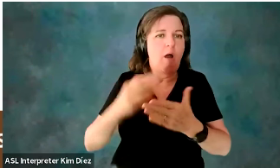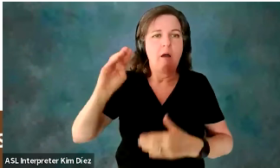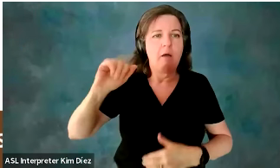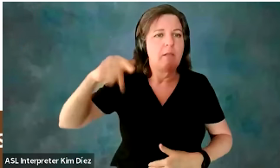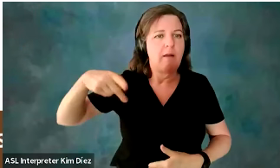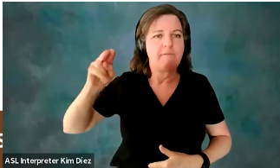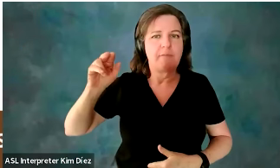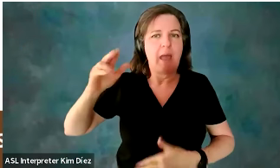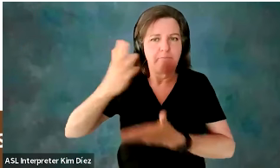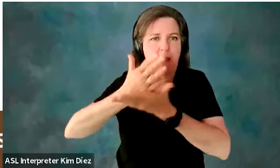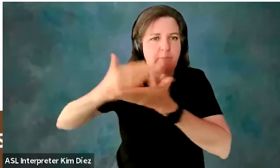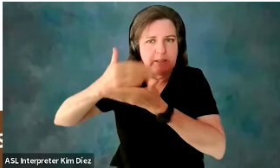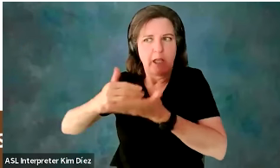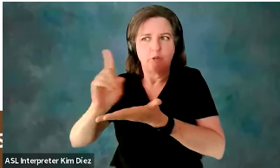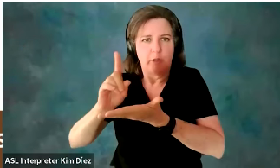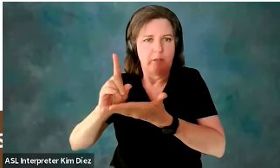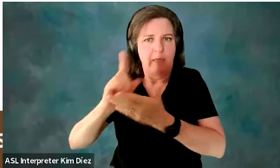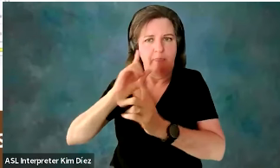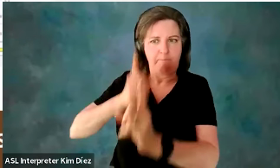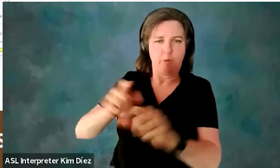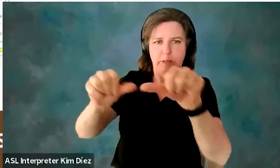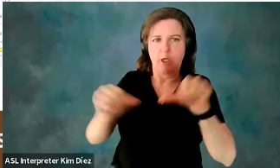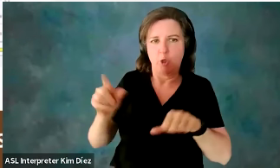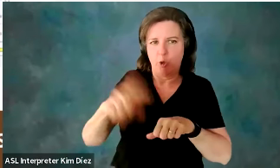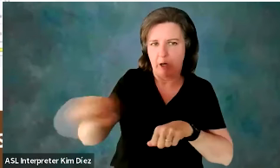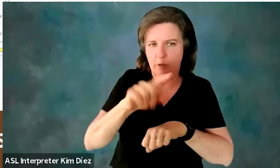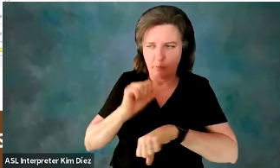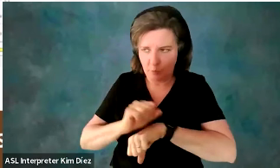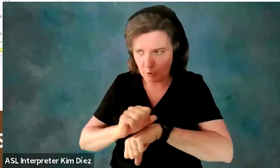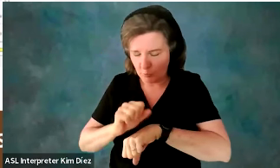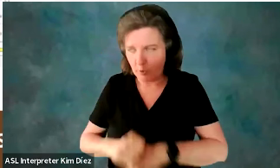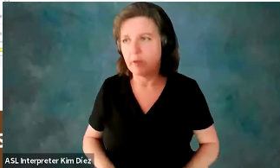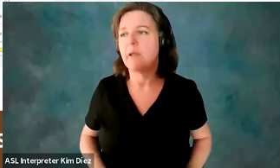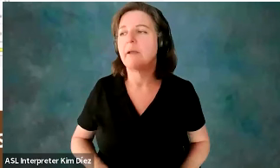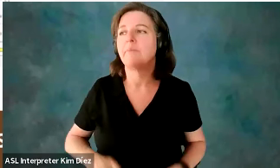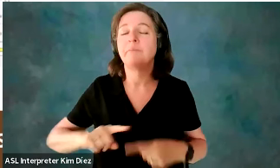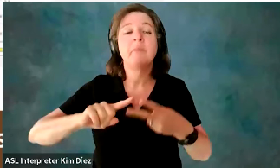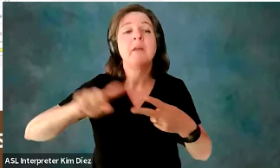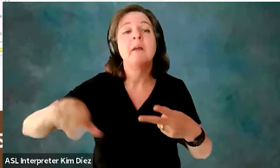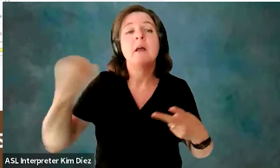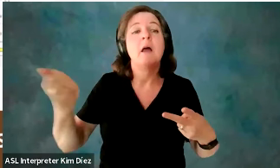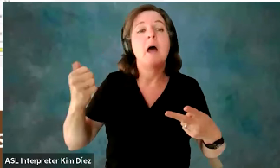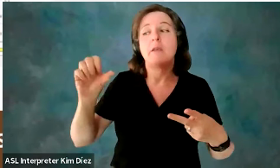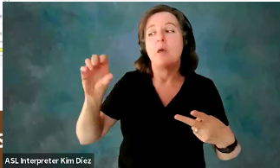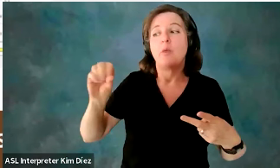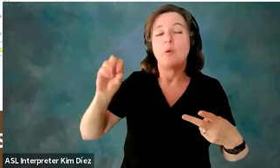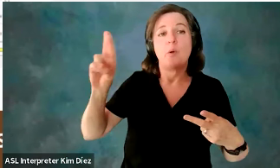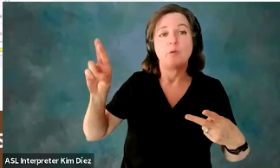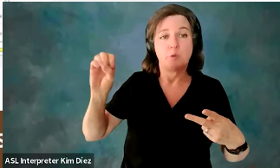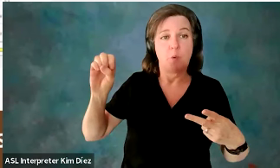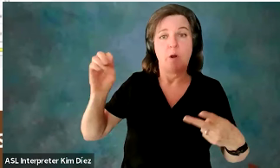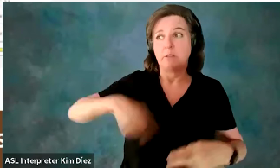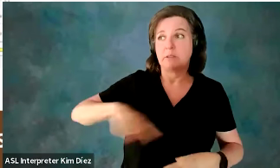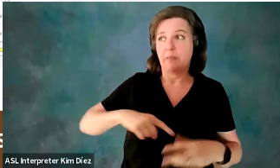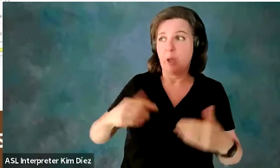is included in that particular area. And another source that we have was created